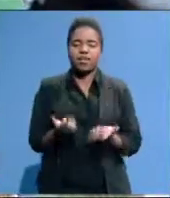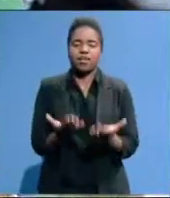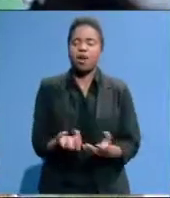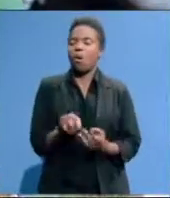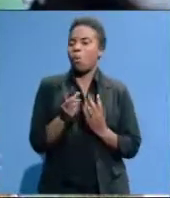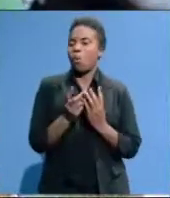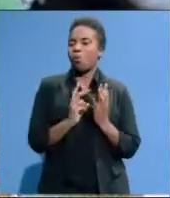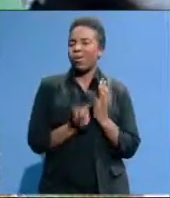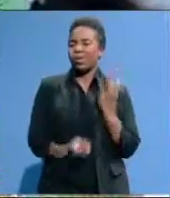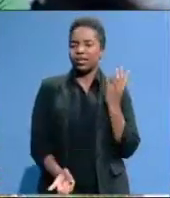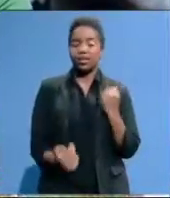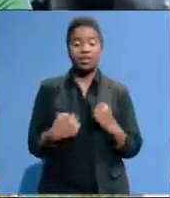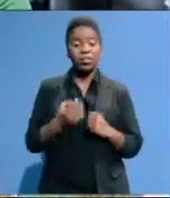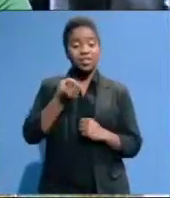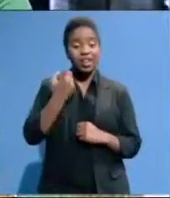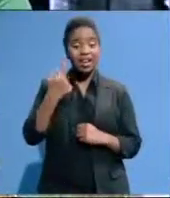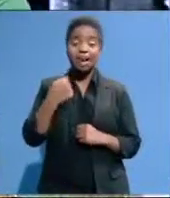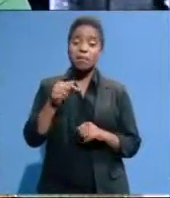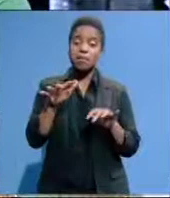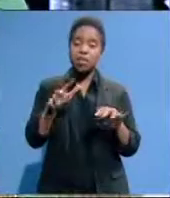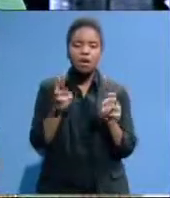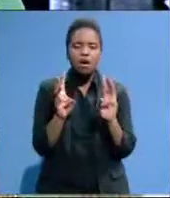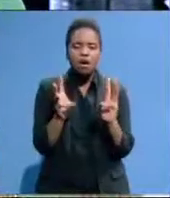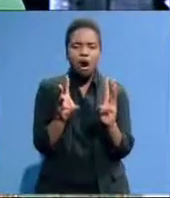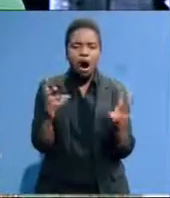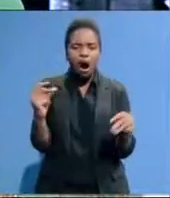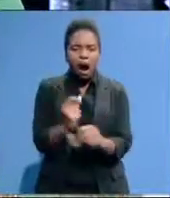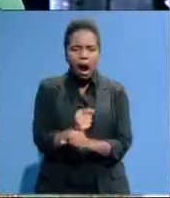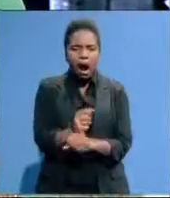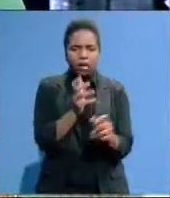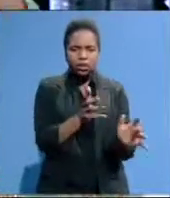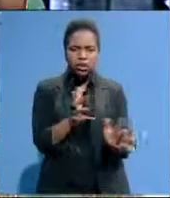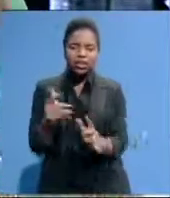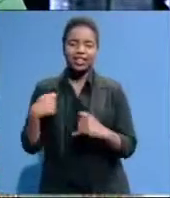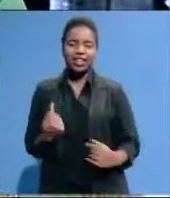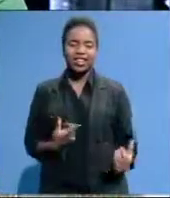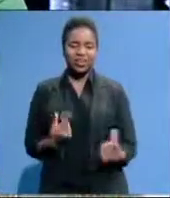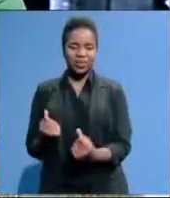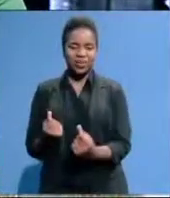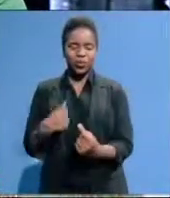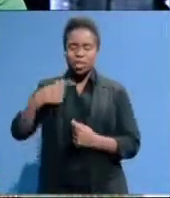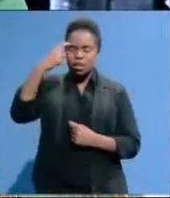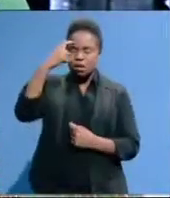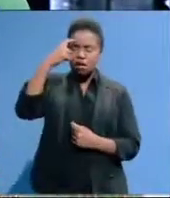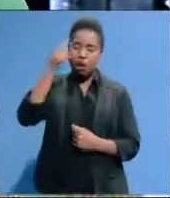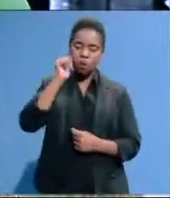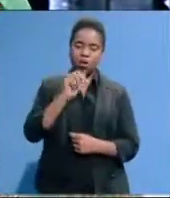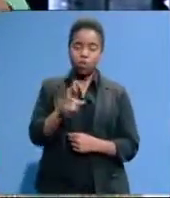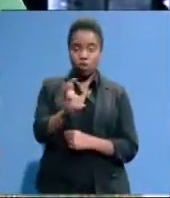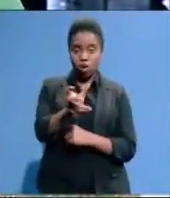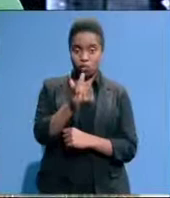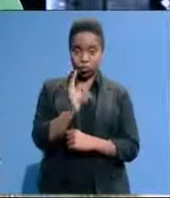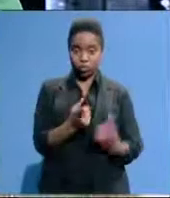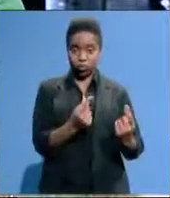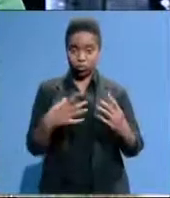we have a very influential role to play, in helping people to shape, their own thinking in society and how they can